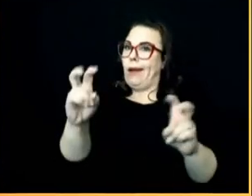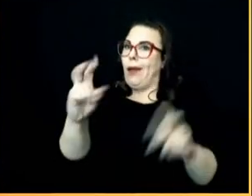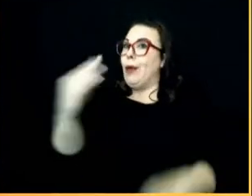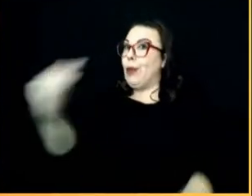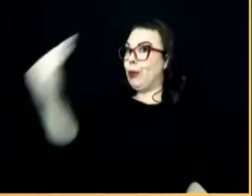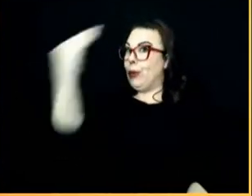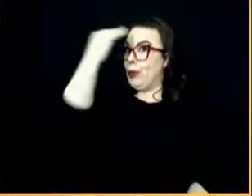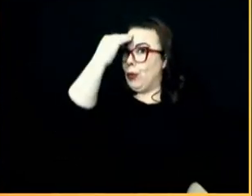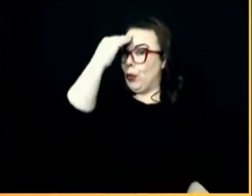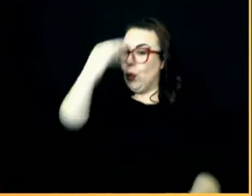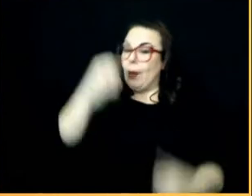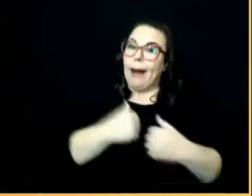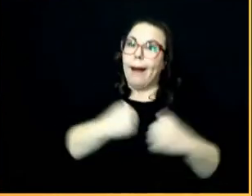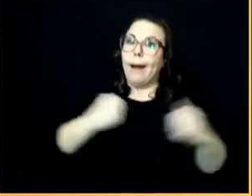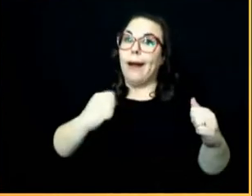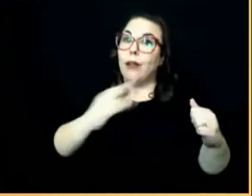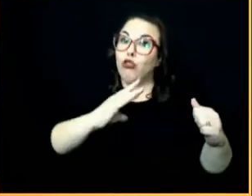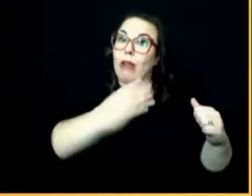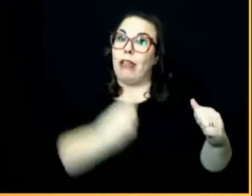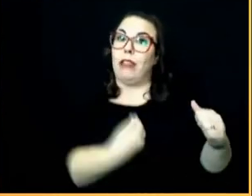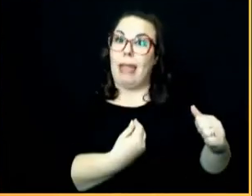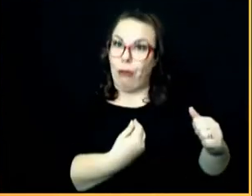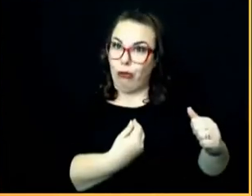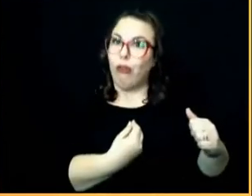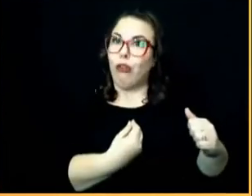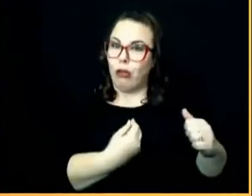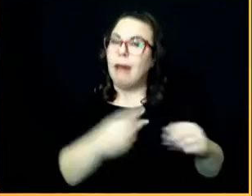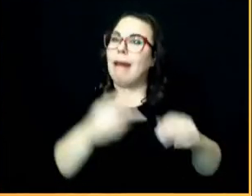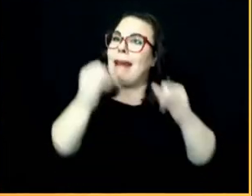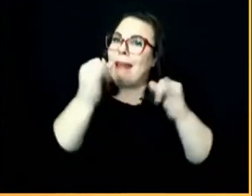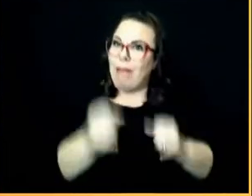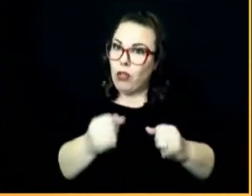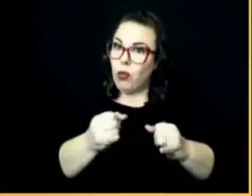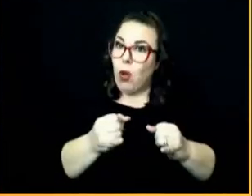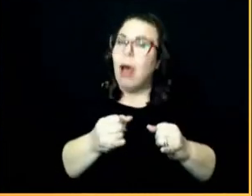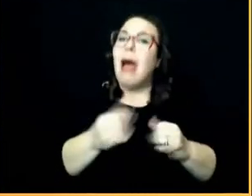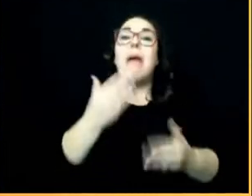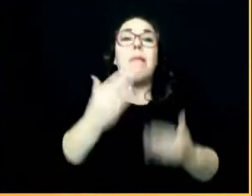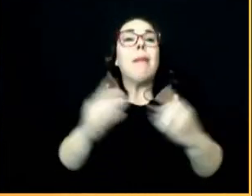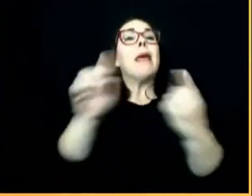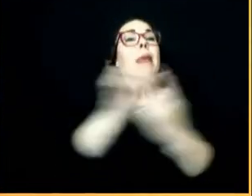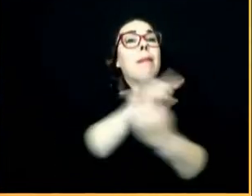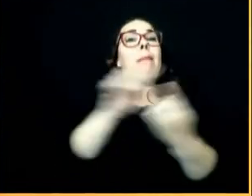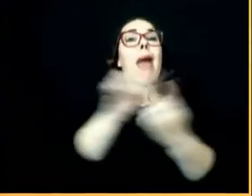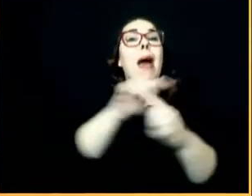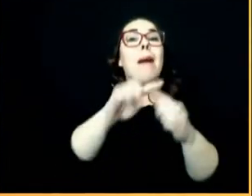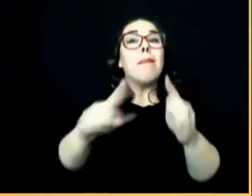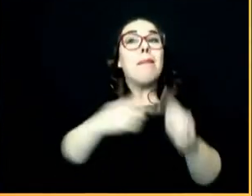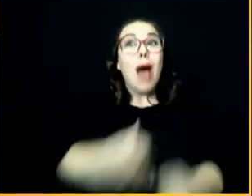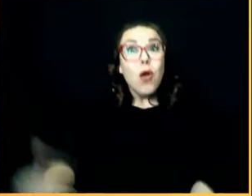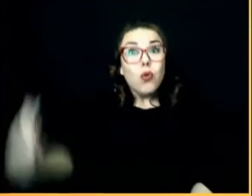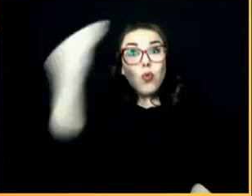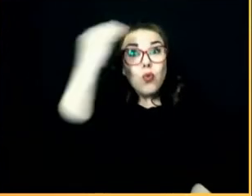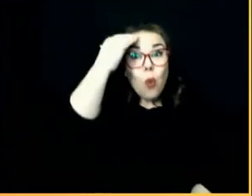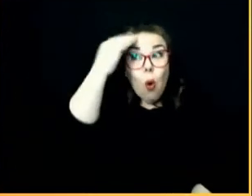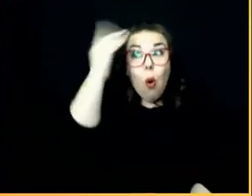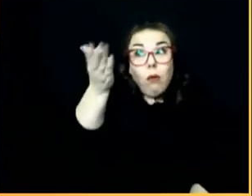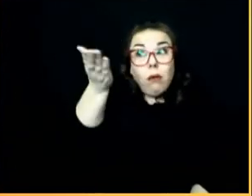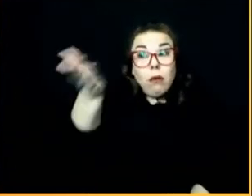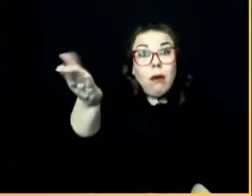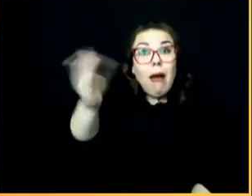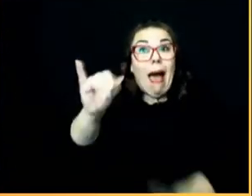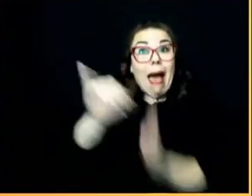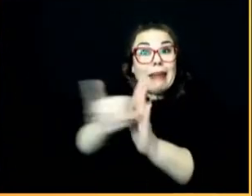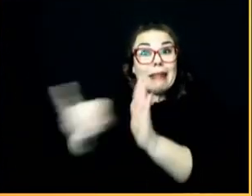course, they probably met transgender people who they didn't know were transgender. But years later, that percentage keeps going up. People are meeting